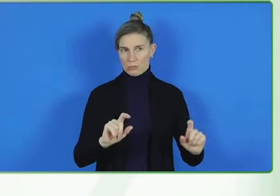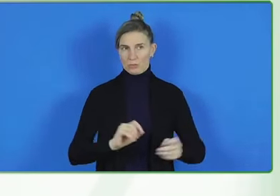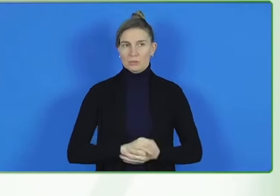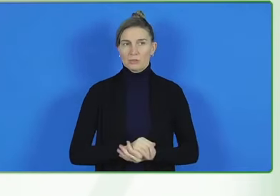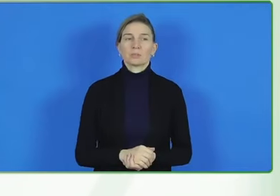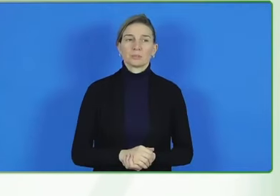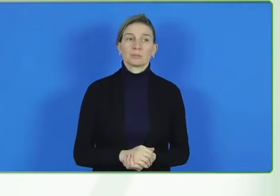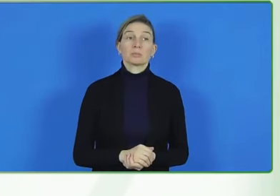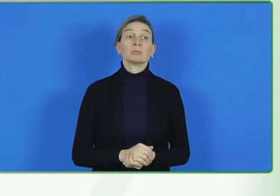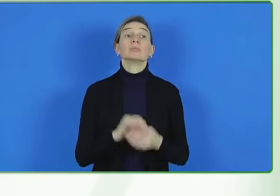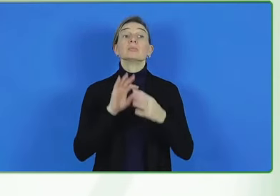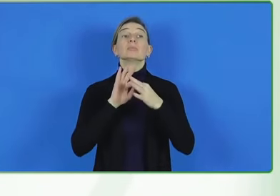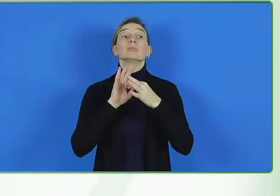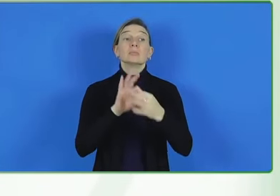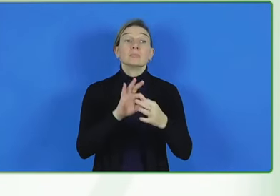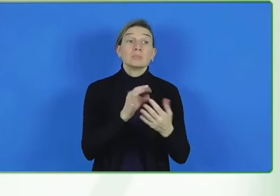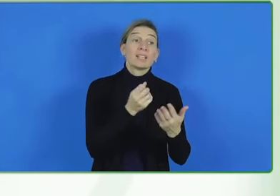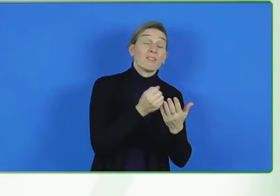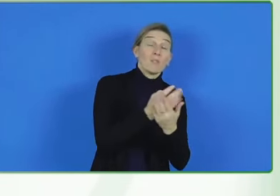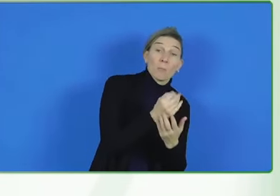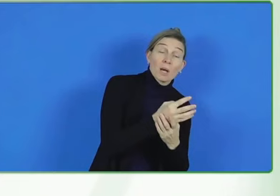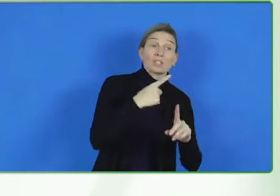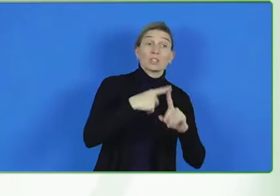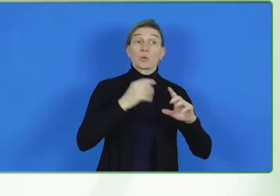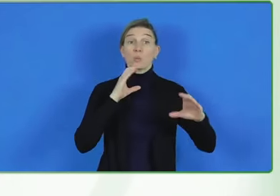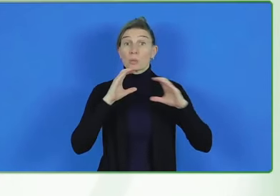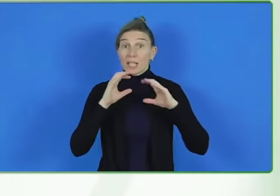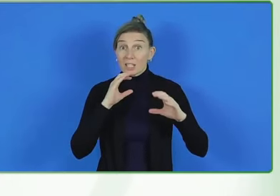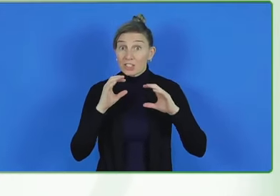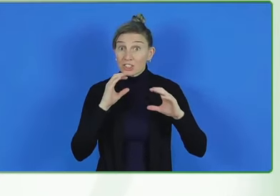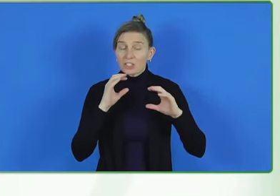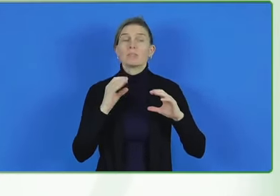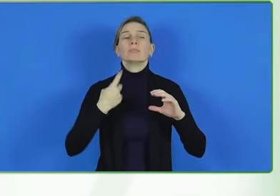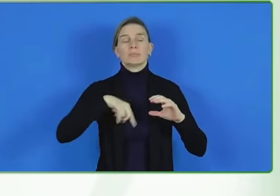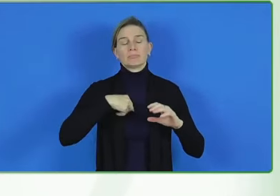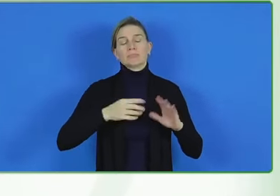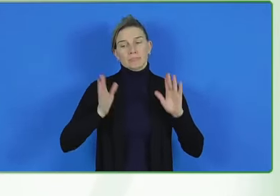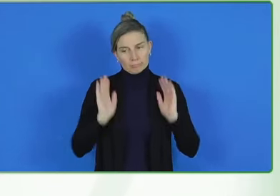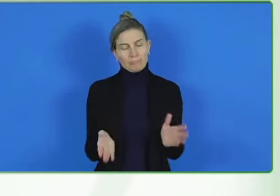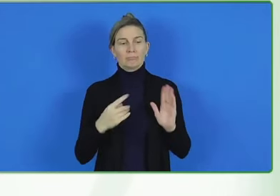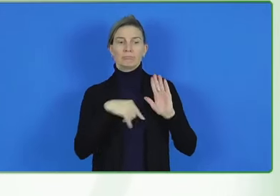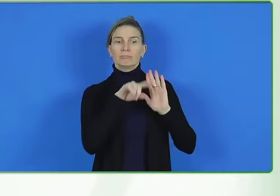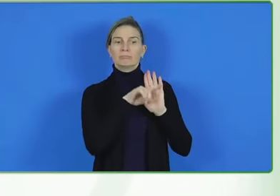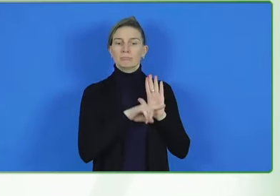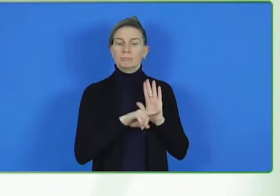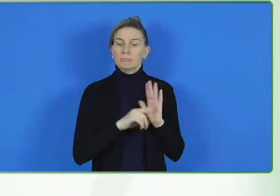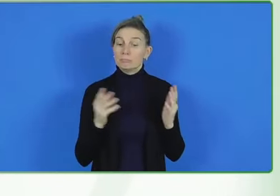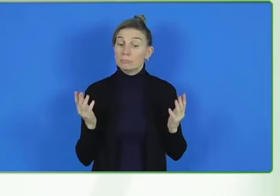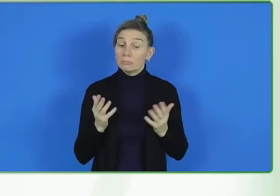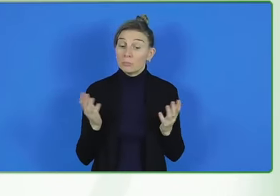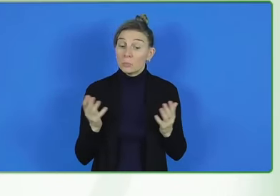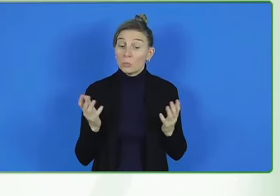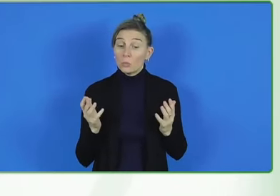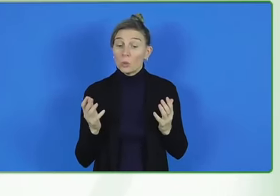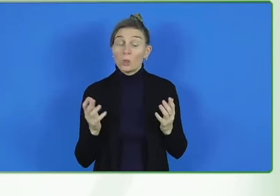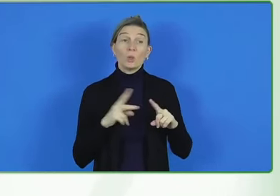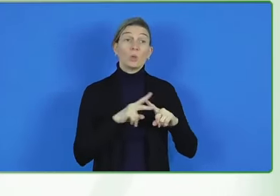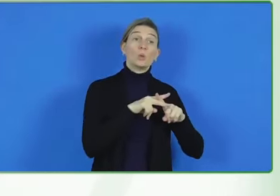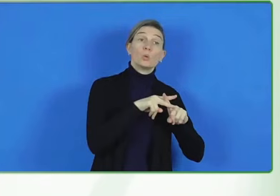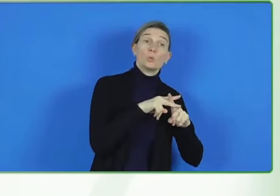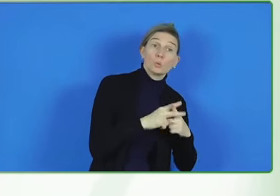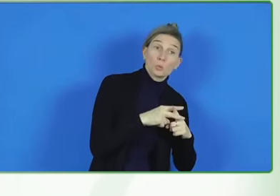communication accessibility, we require means and tools supporting communication